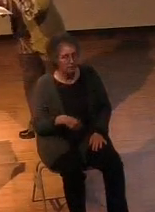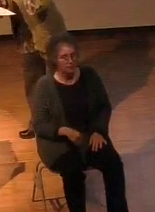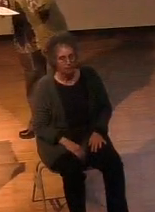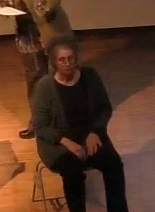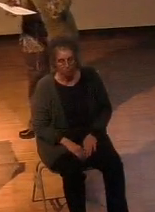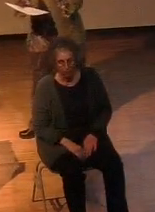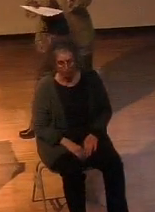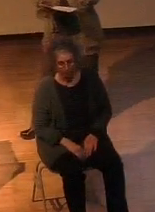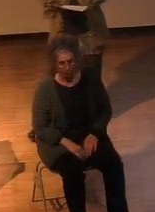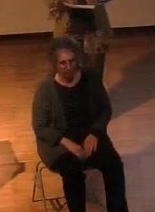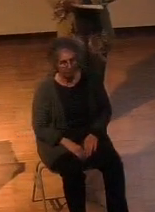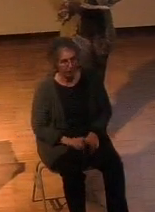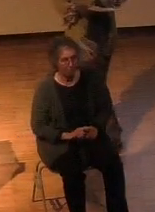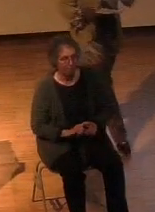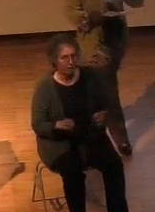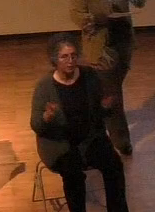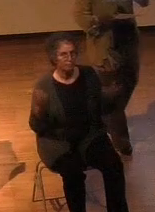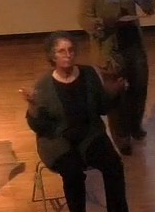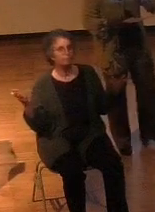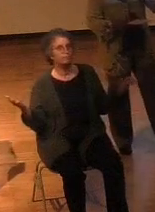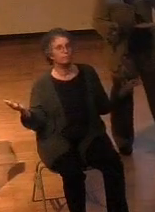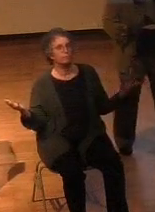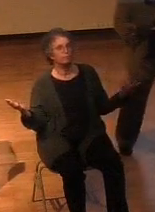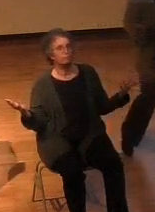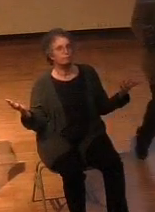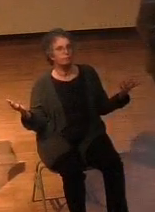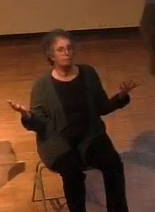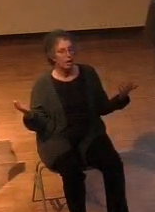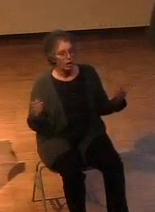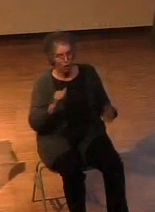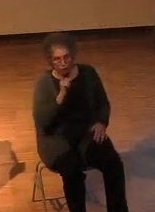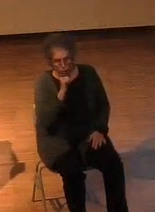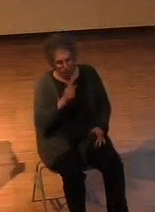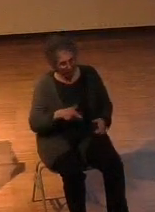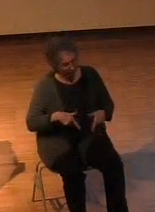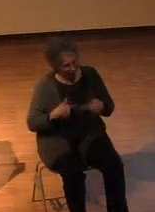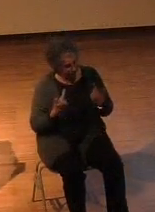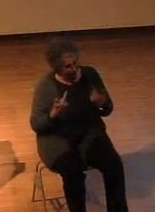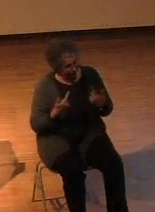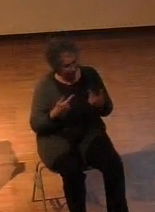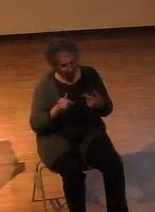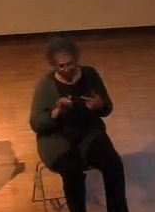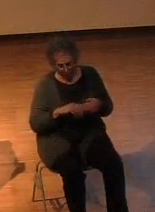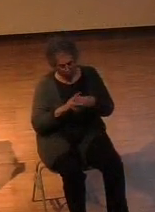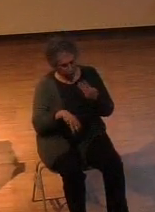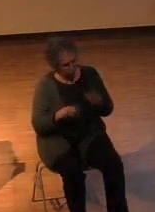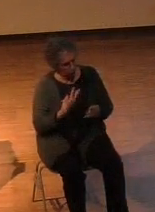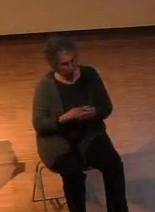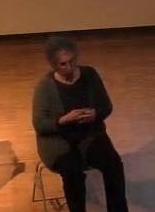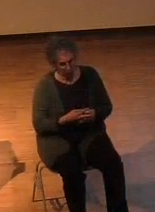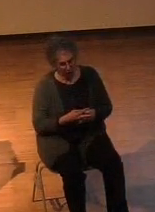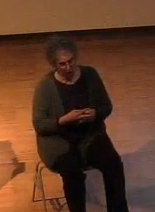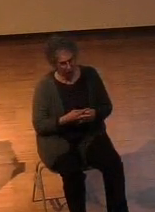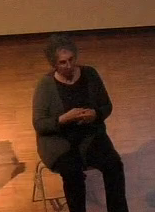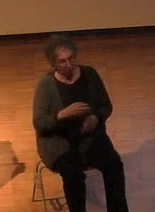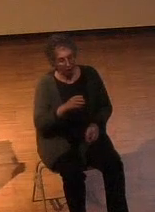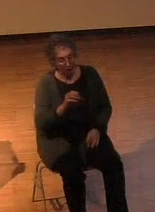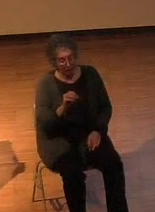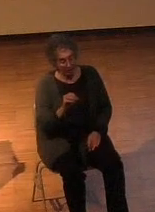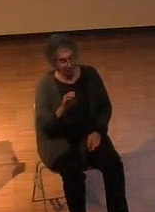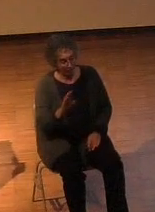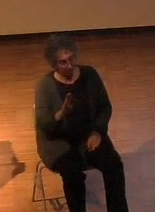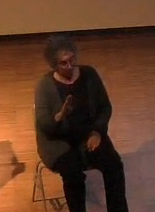But alas, we do not live in such a world. As Octavia